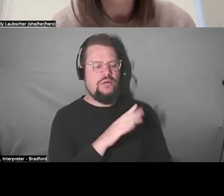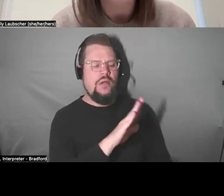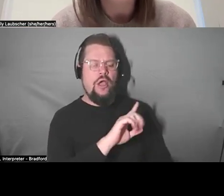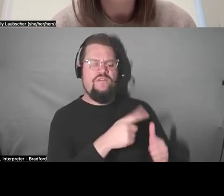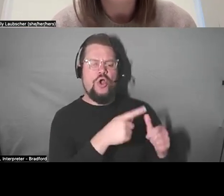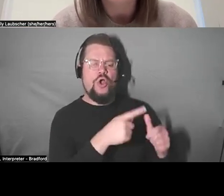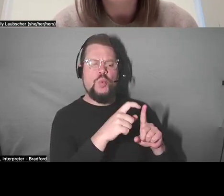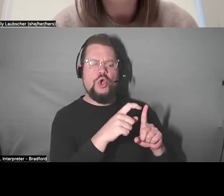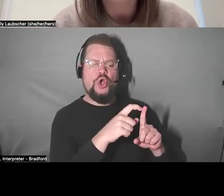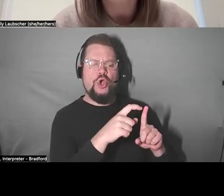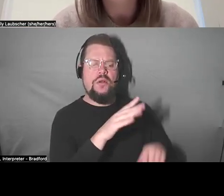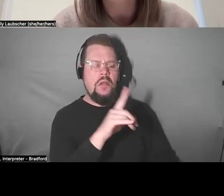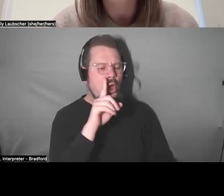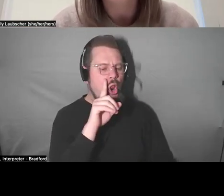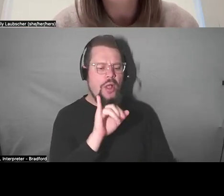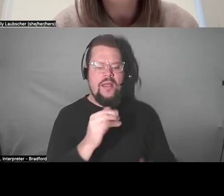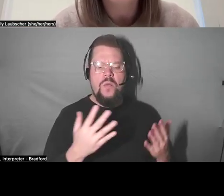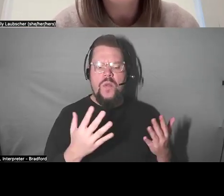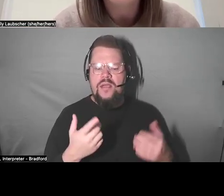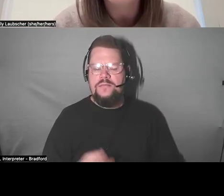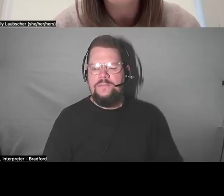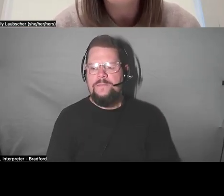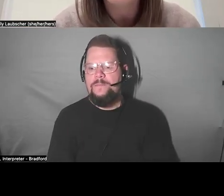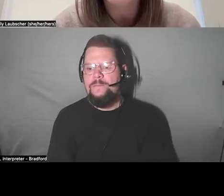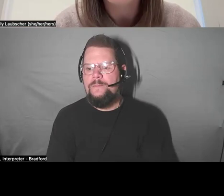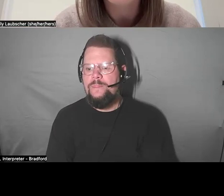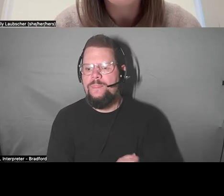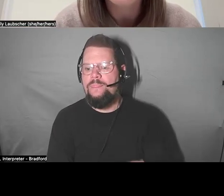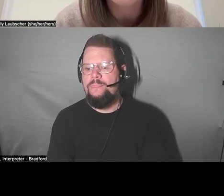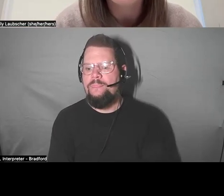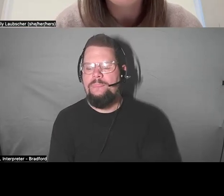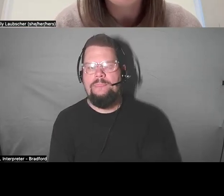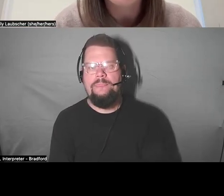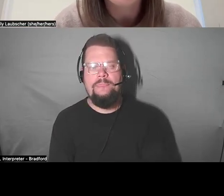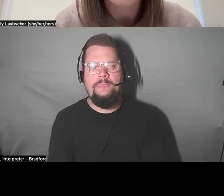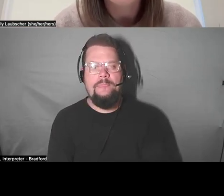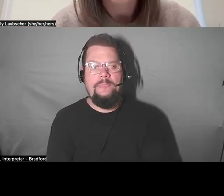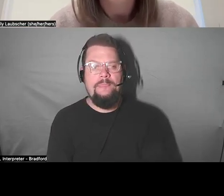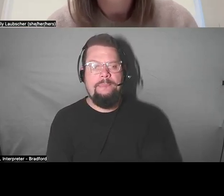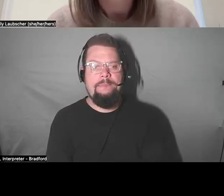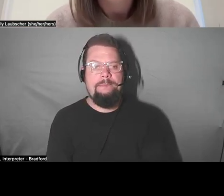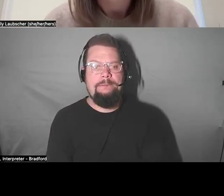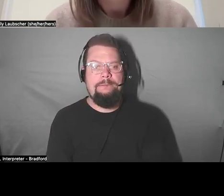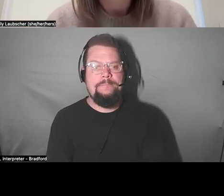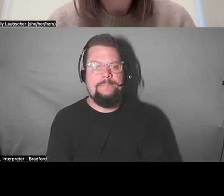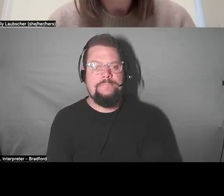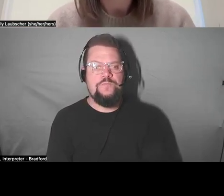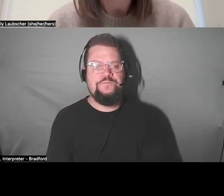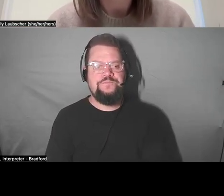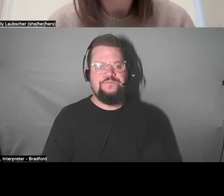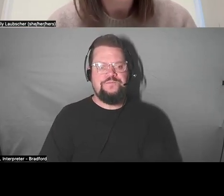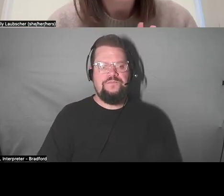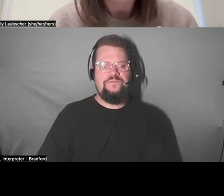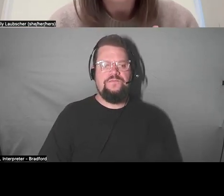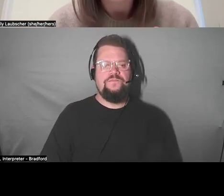words typically look like? So this is